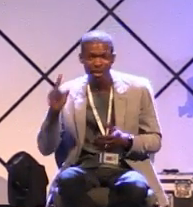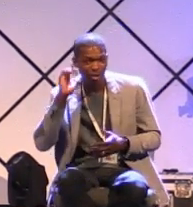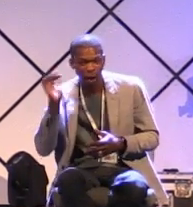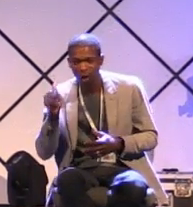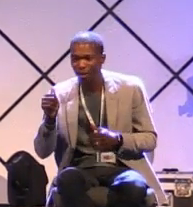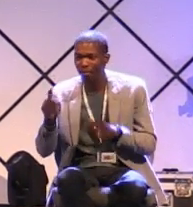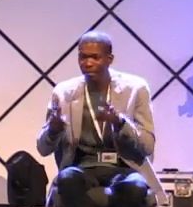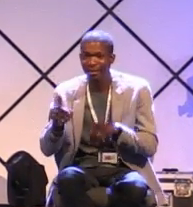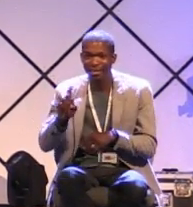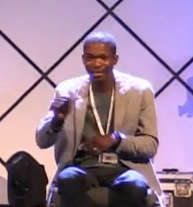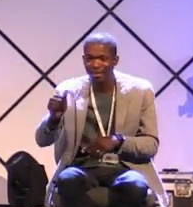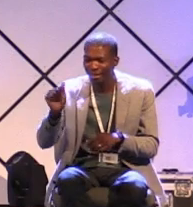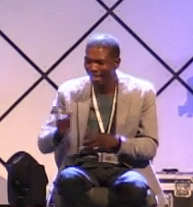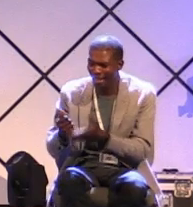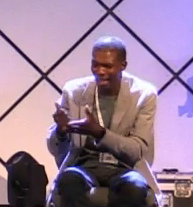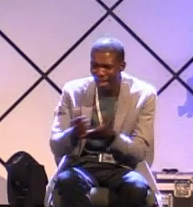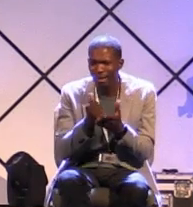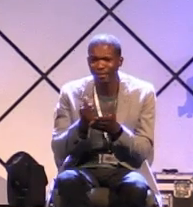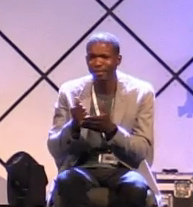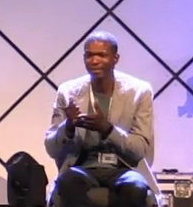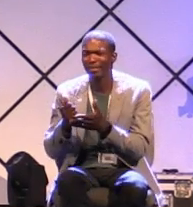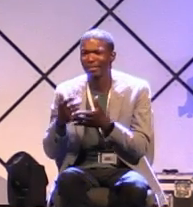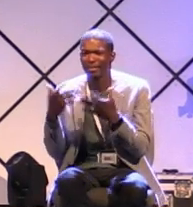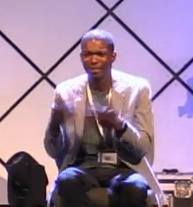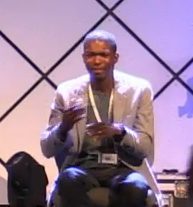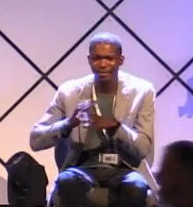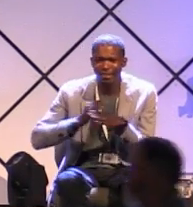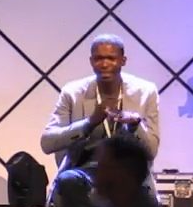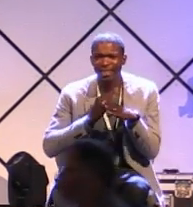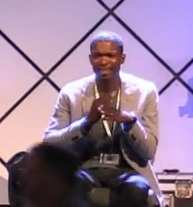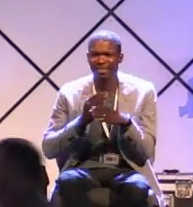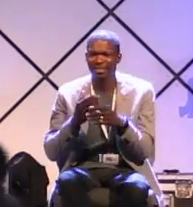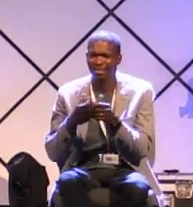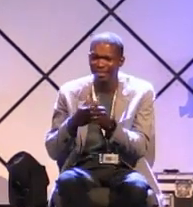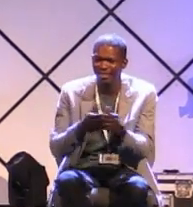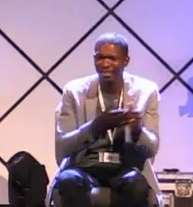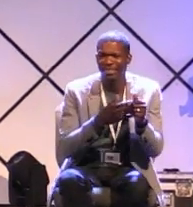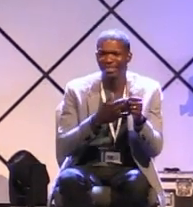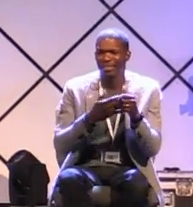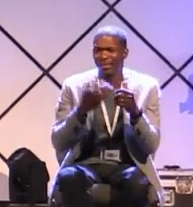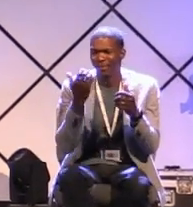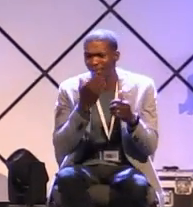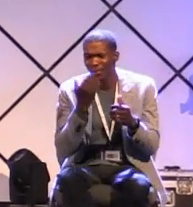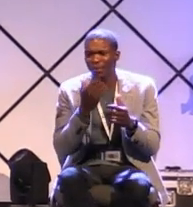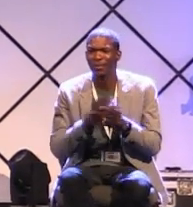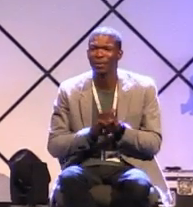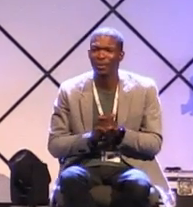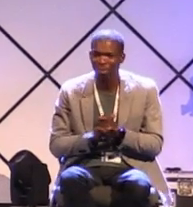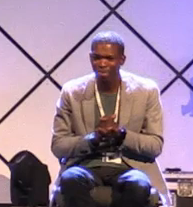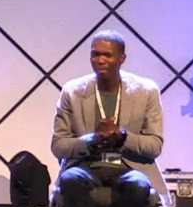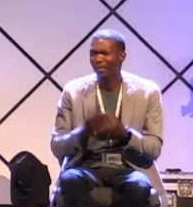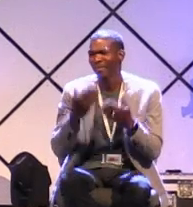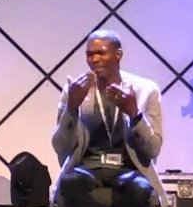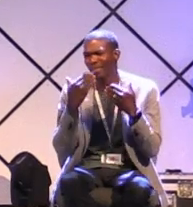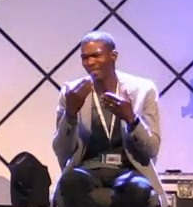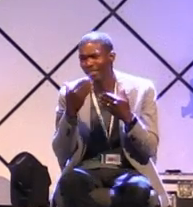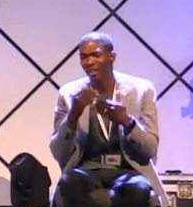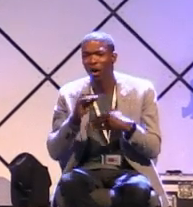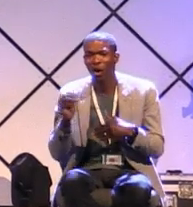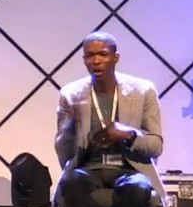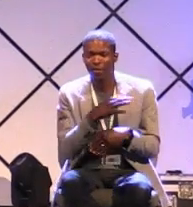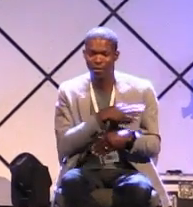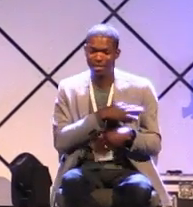we cannot say enough about the role that our puppy raisers play in making this possible. Thank you for all the tears, all